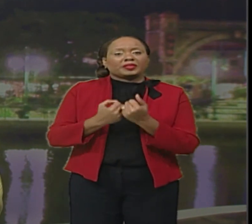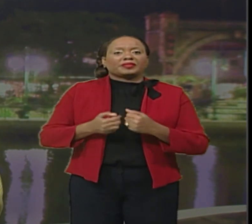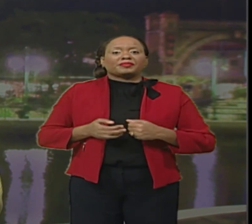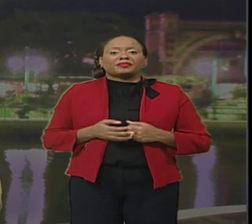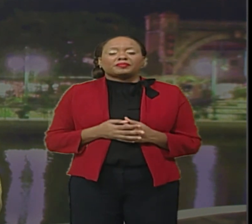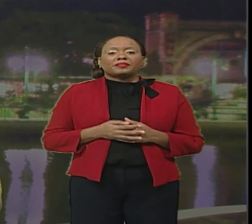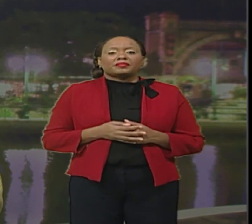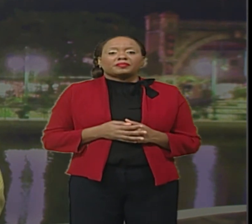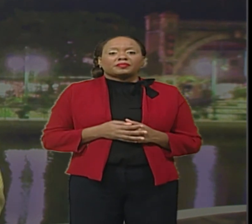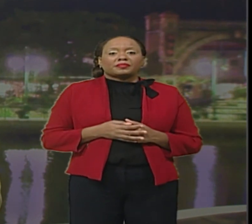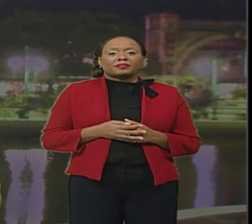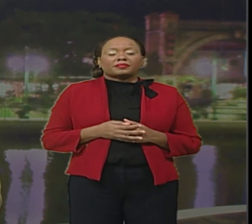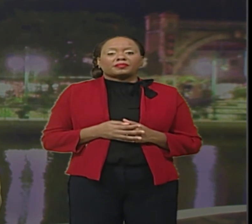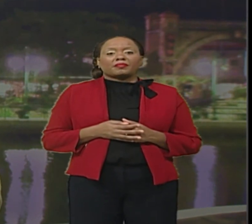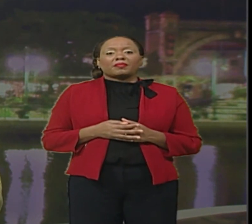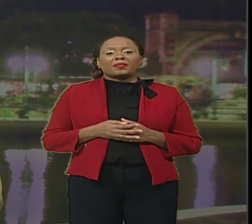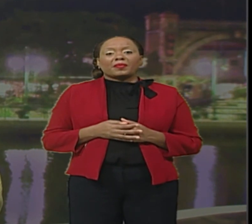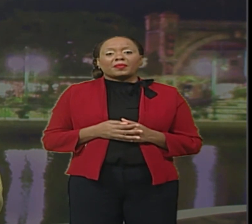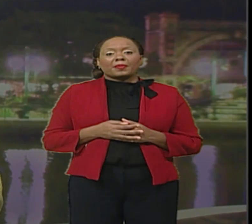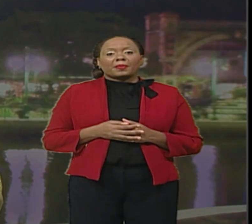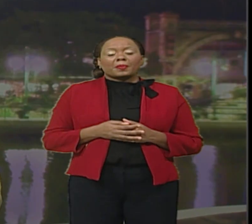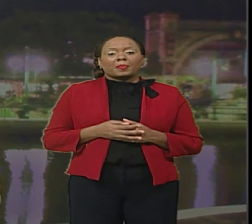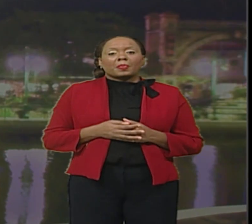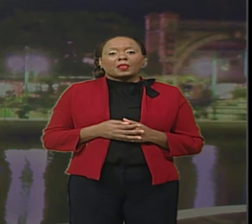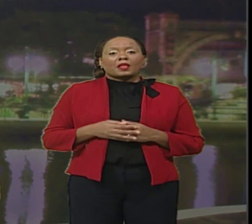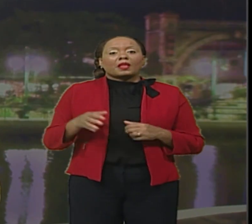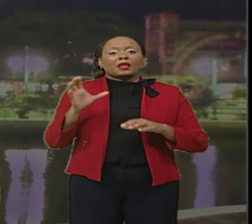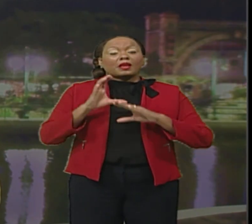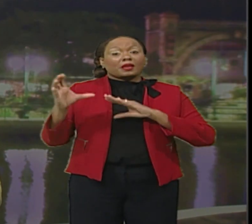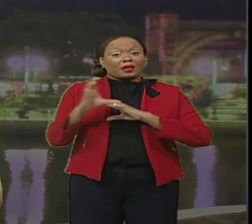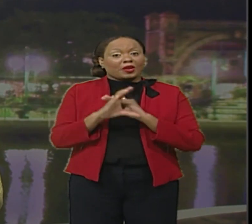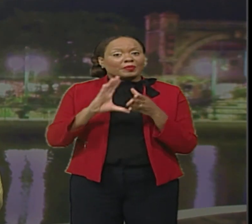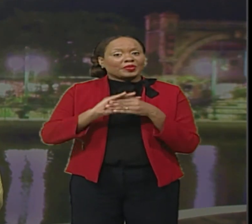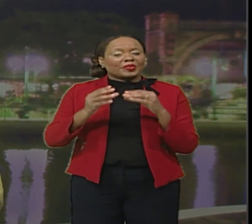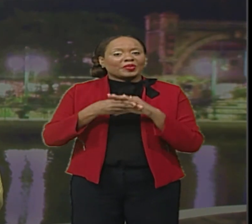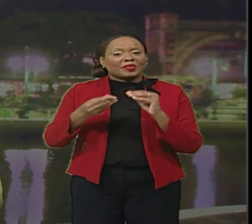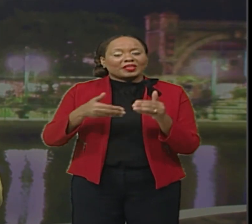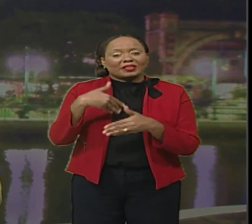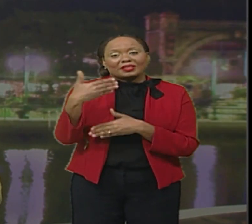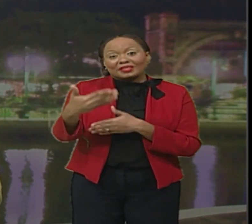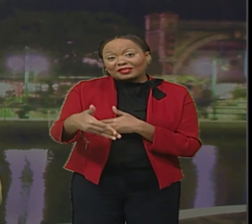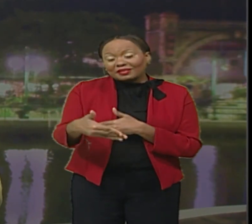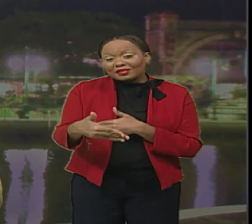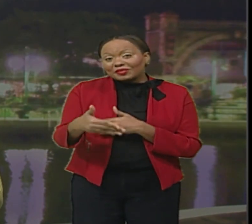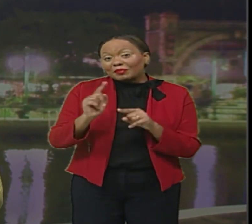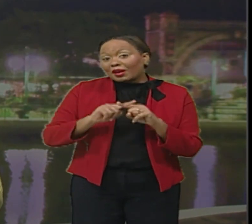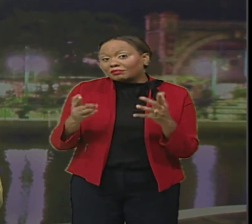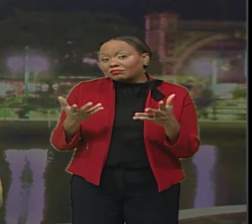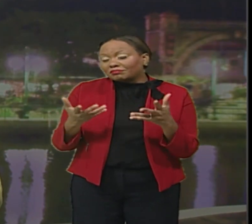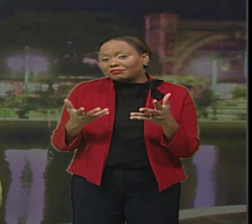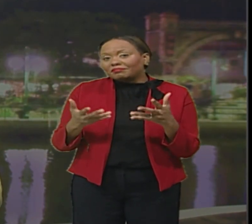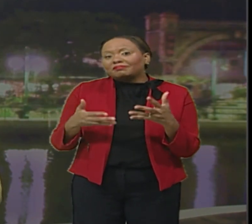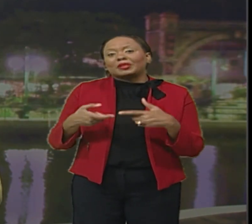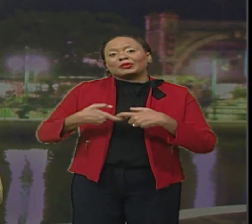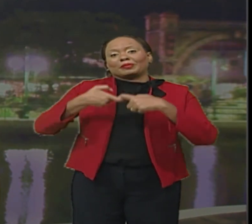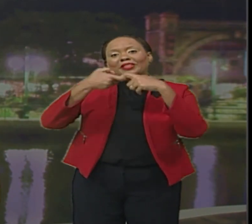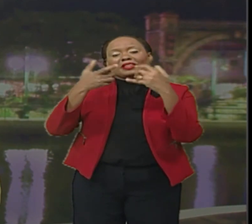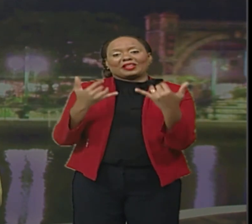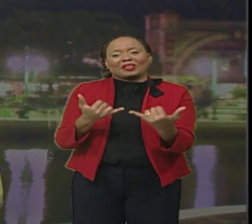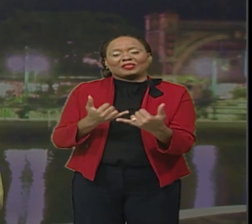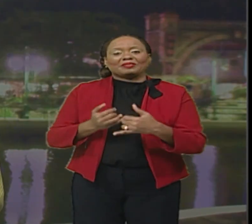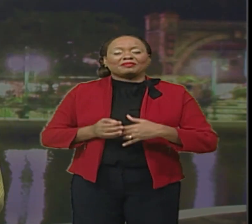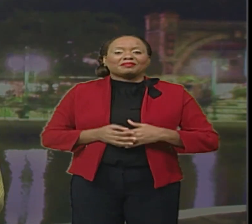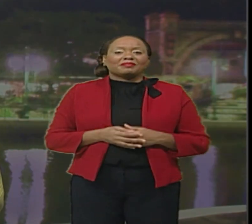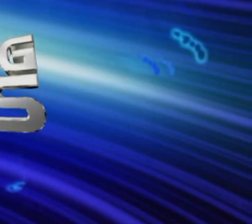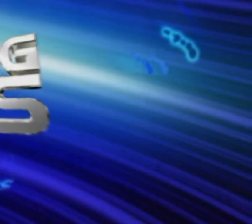matter. Well, still to come on the evening news, a look at some of the stories making headlines across the region. So stay